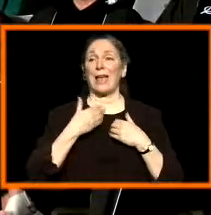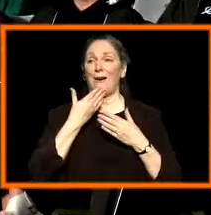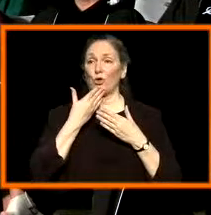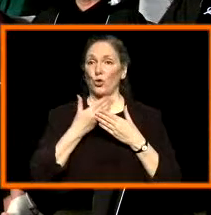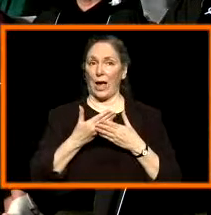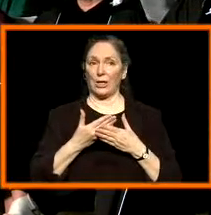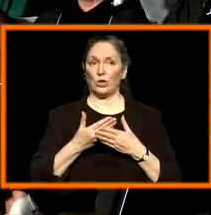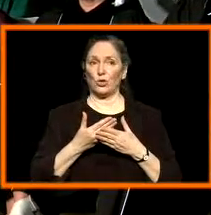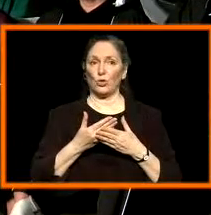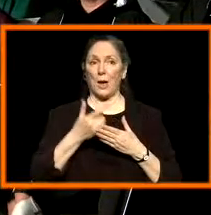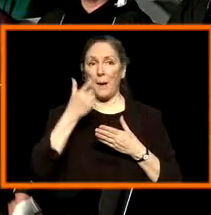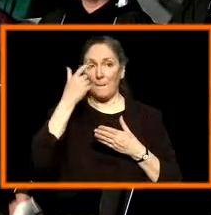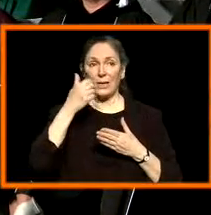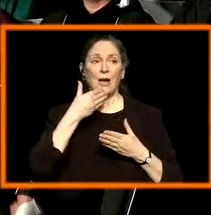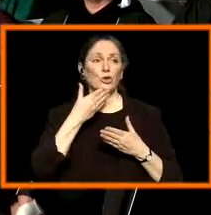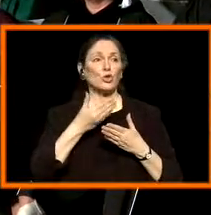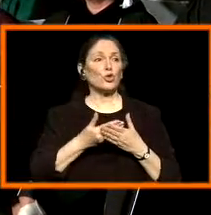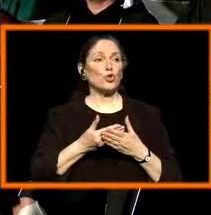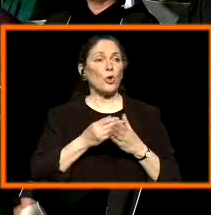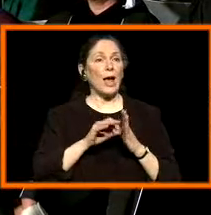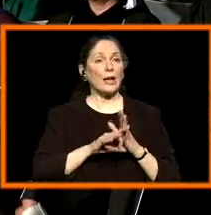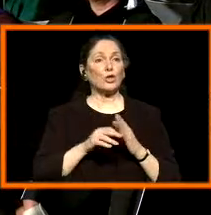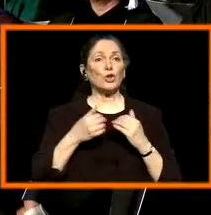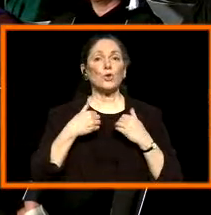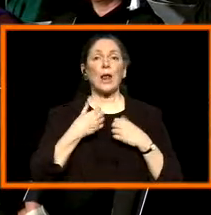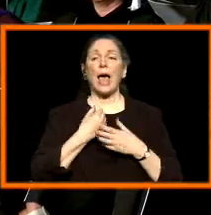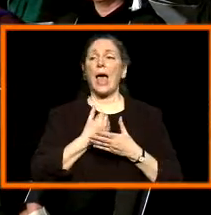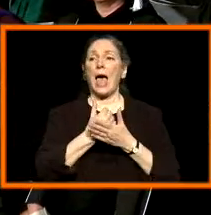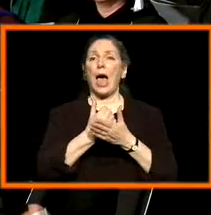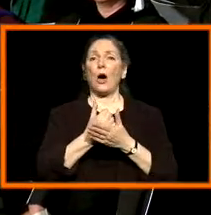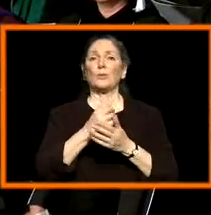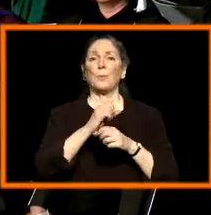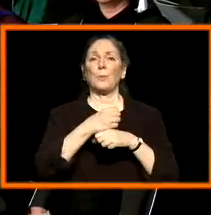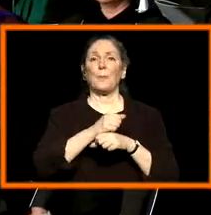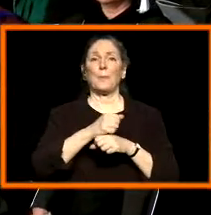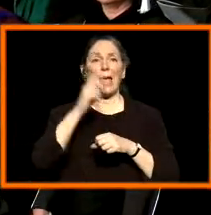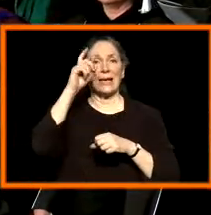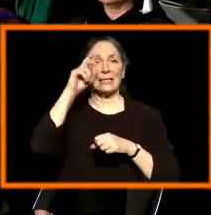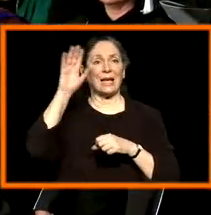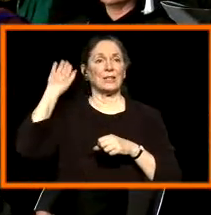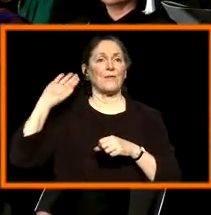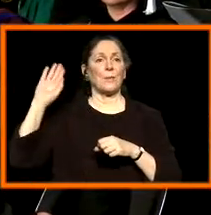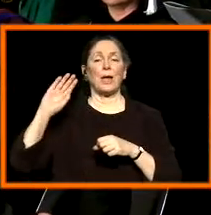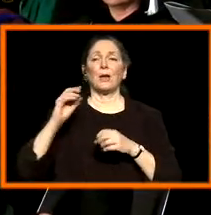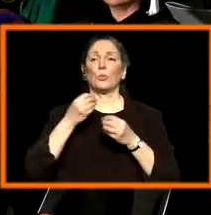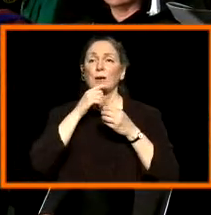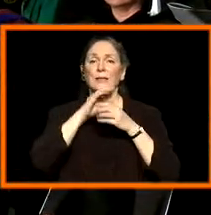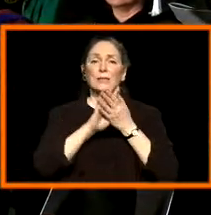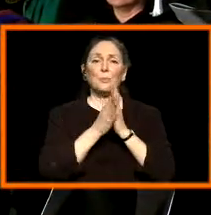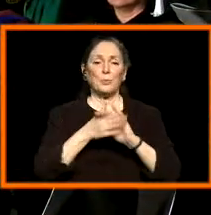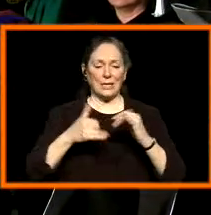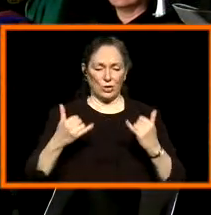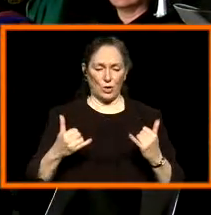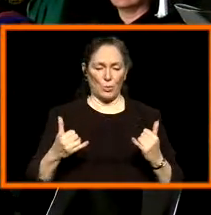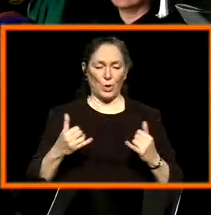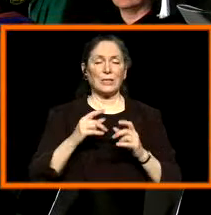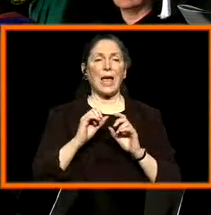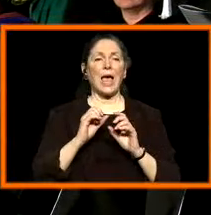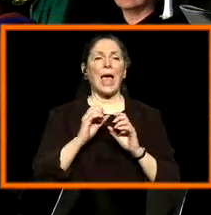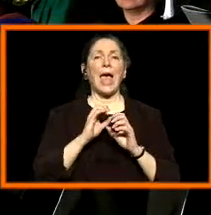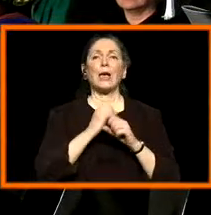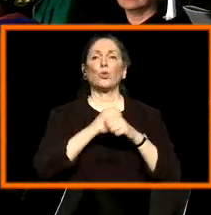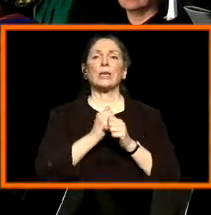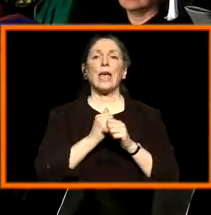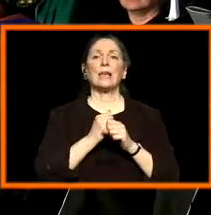gratitude. For gratitude helps us to make sense of our past. It brings us peace to our present, and it creates a vision